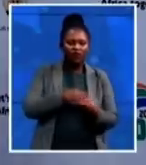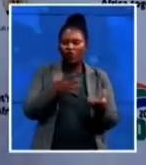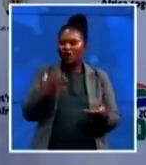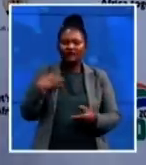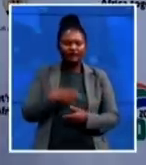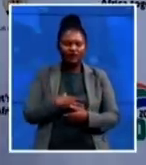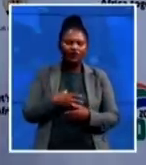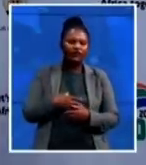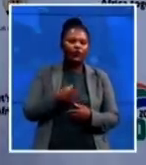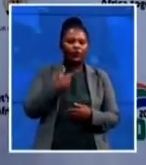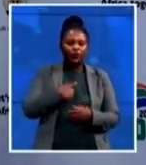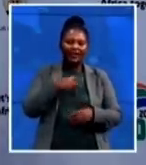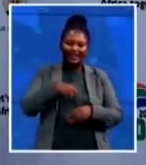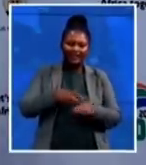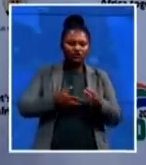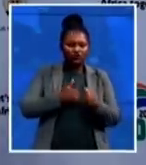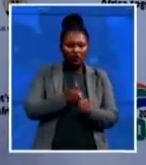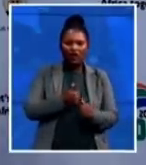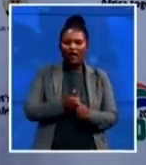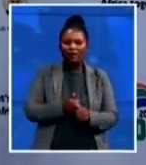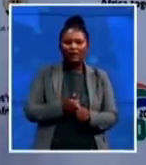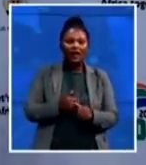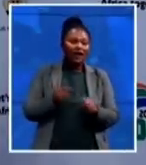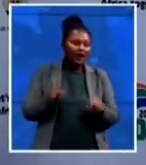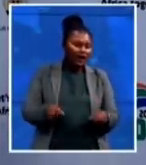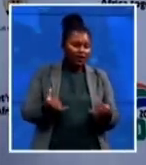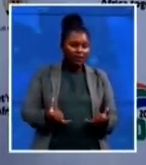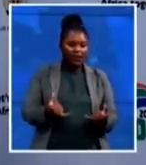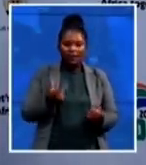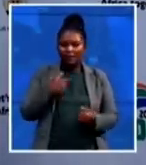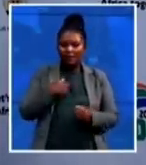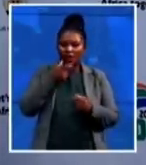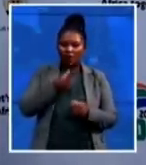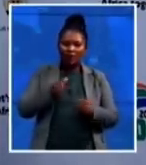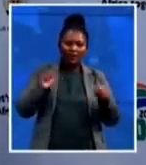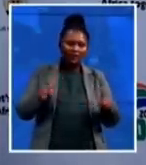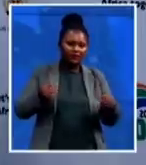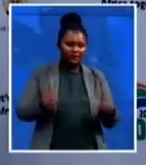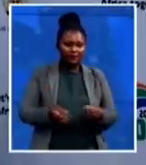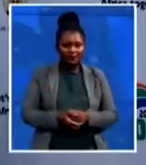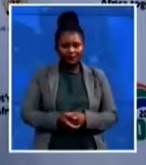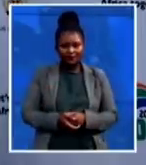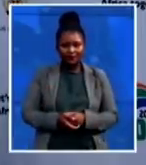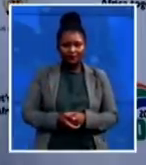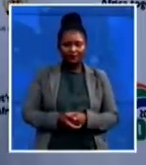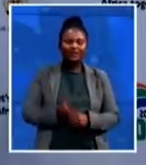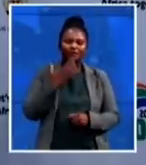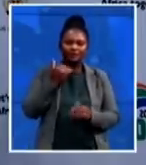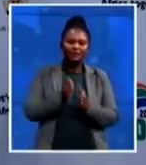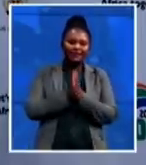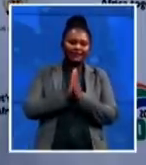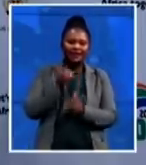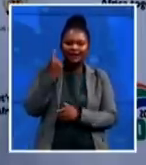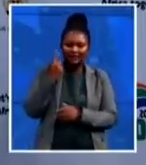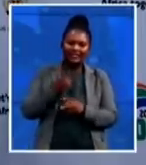I am not in a position now to comment. But I've said you must understand the difficulties of the developed